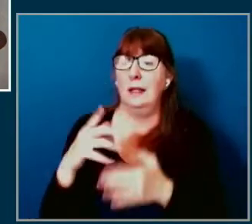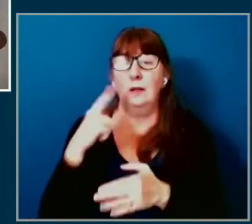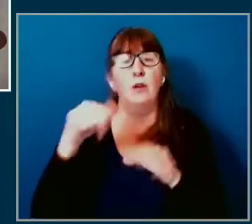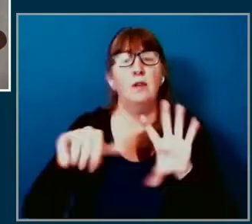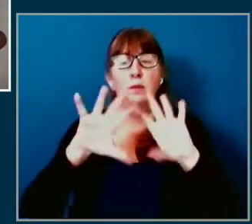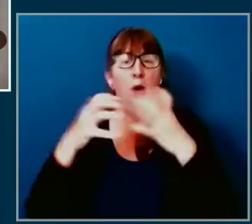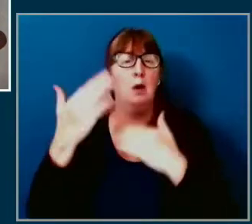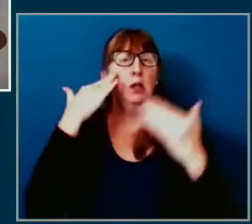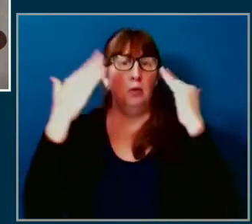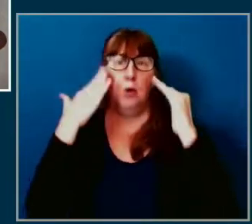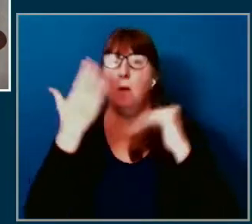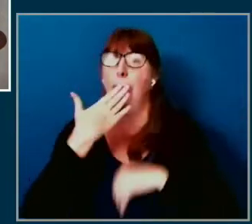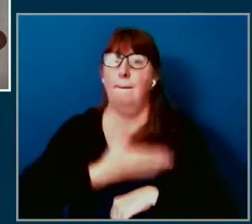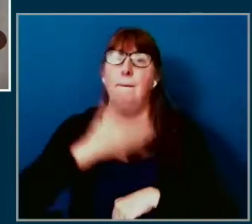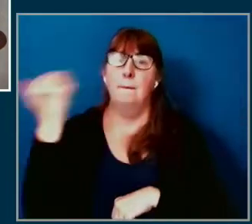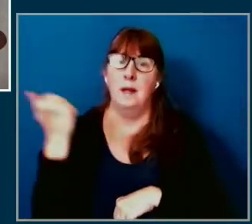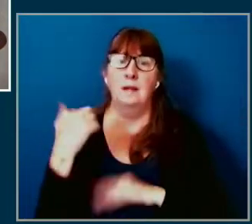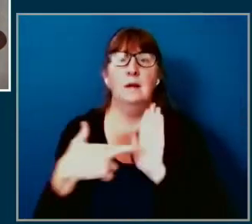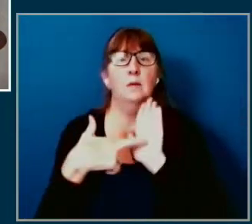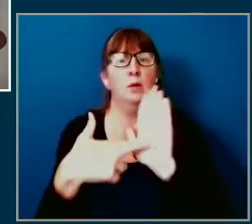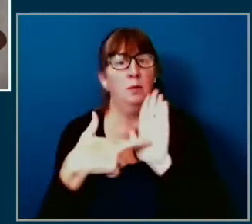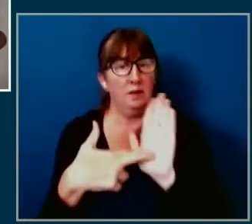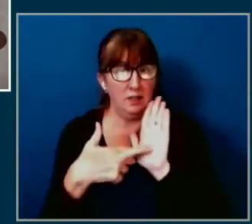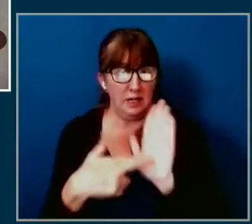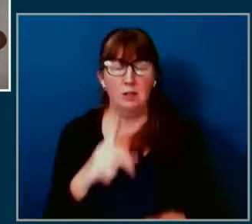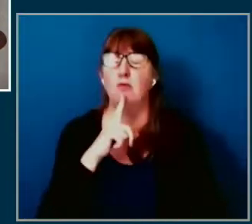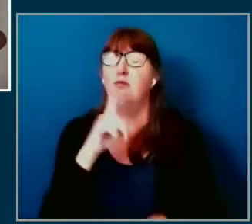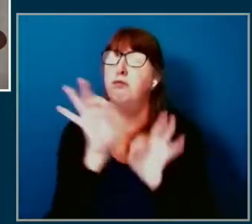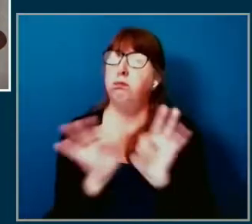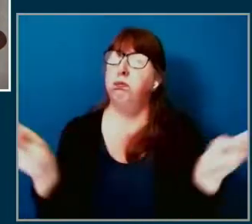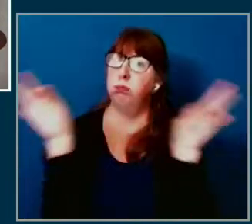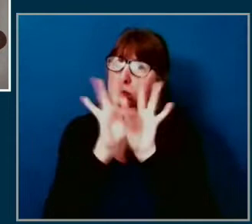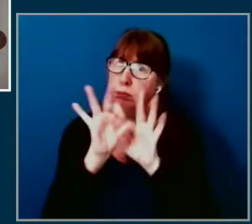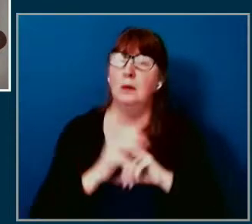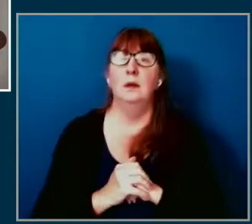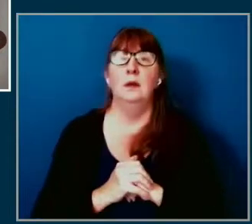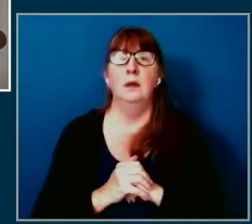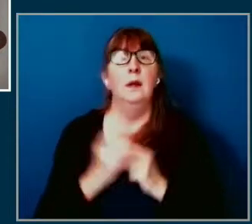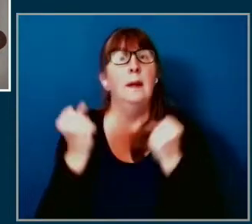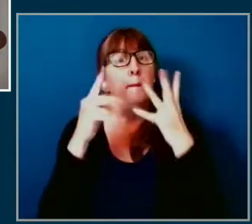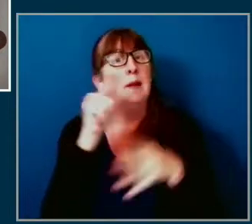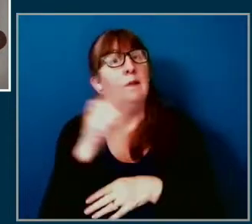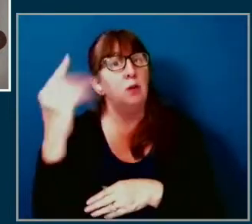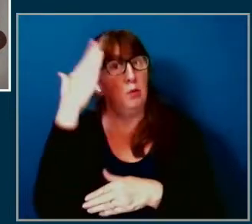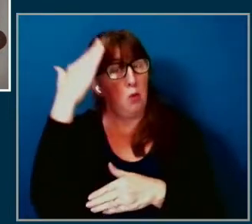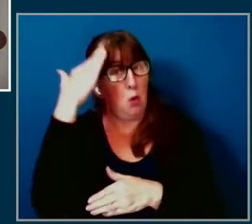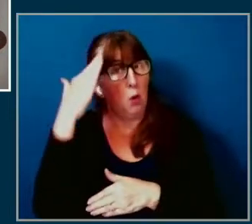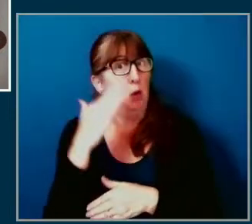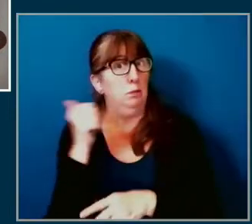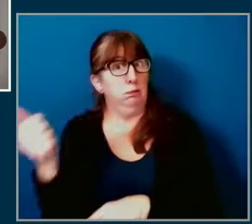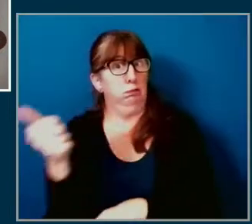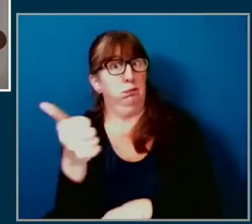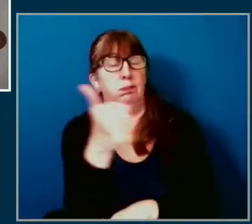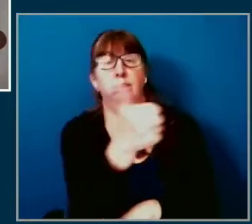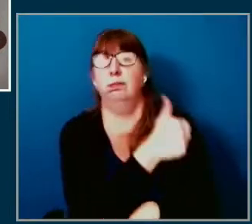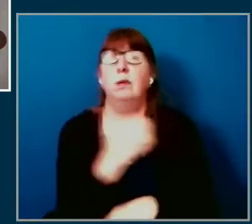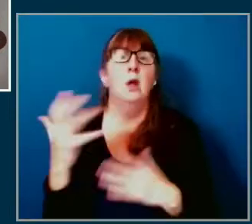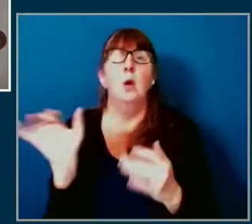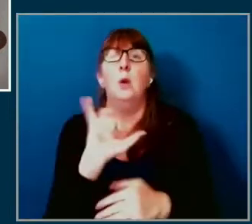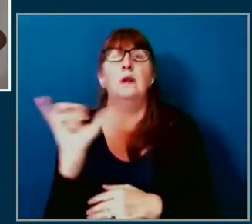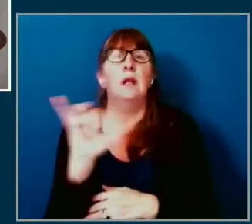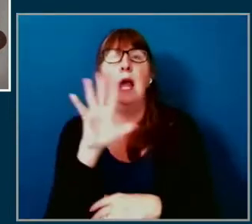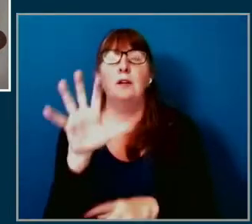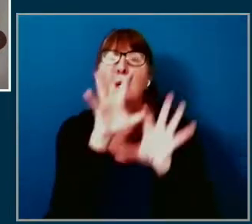most that representation absolutely matters. Many of you also know personally what it's like to be under attack for your